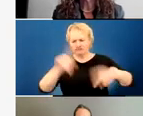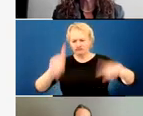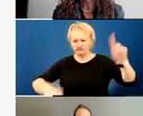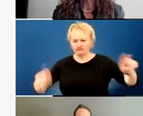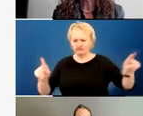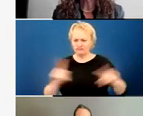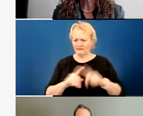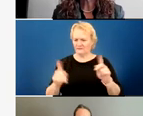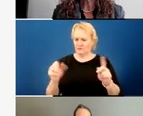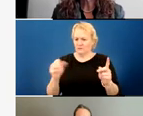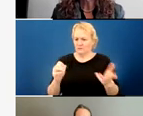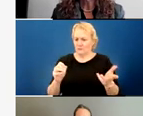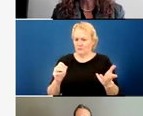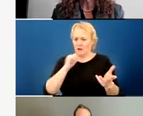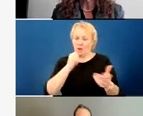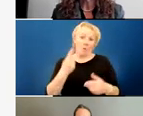not a one fit